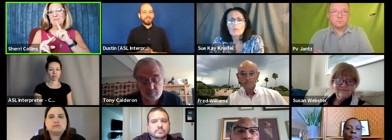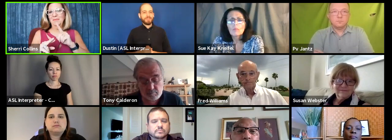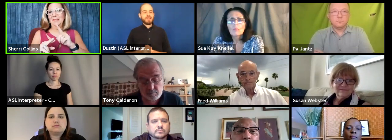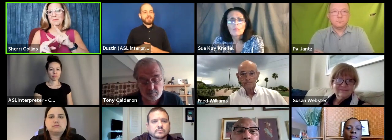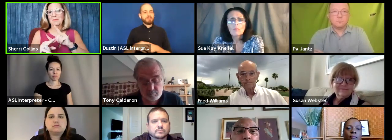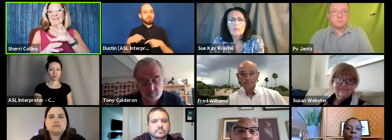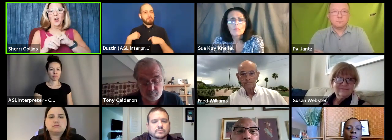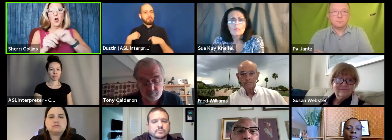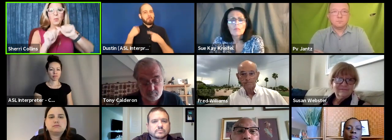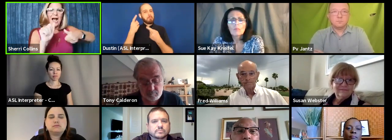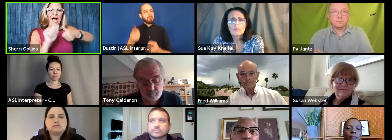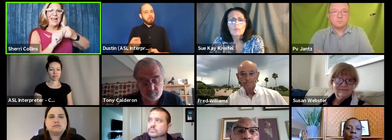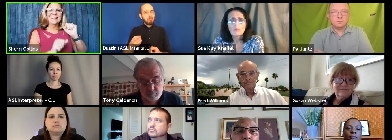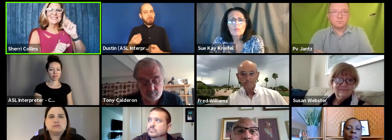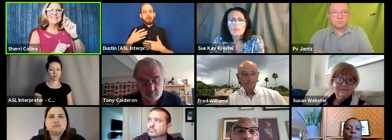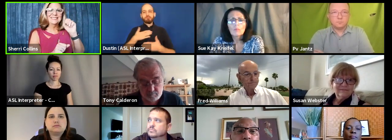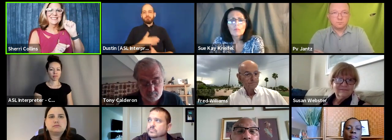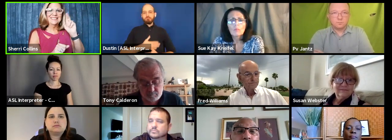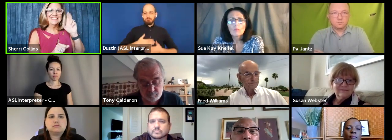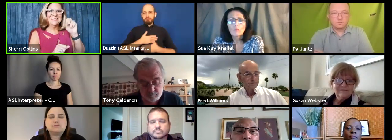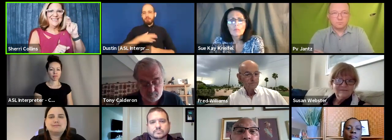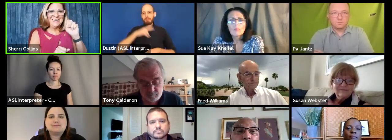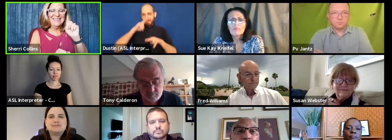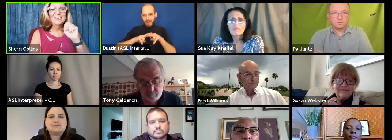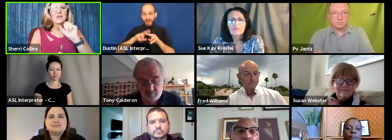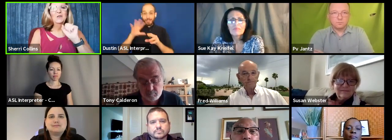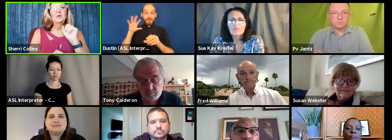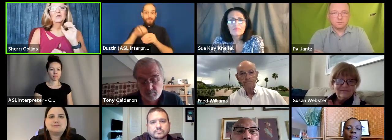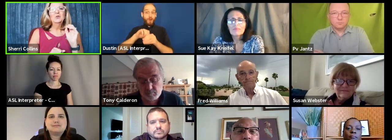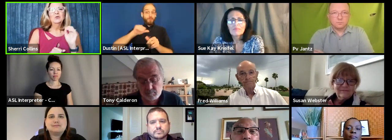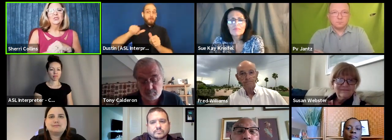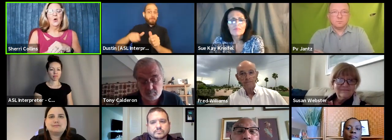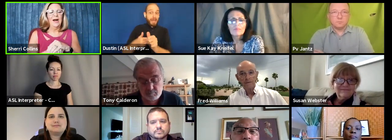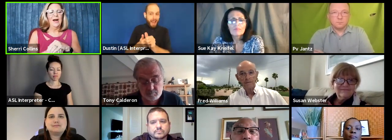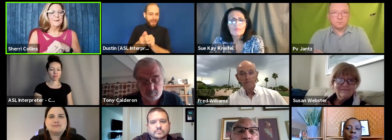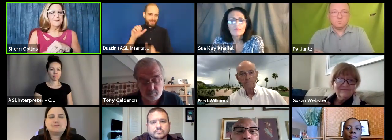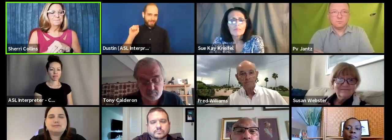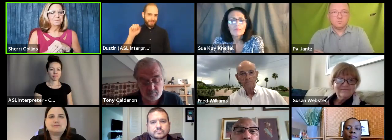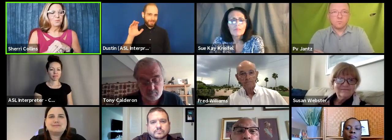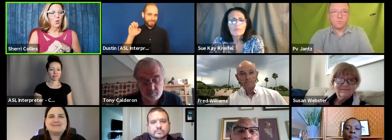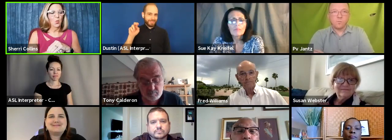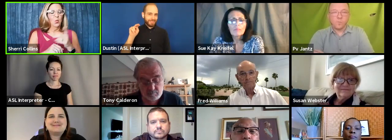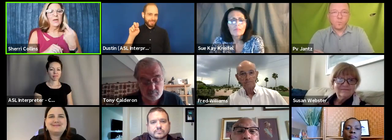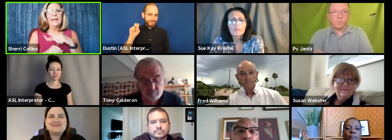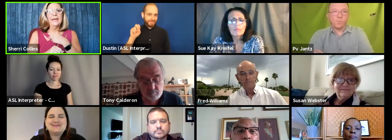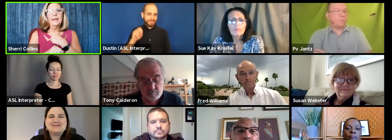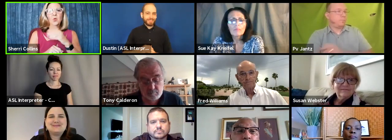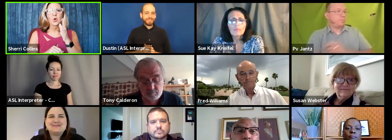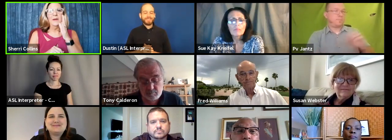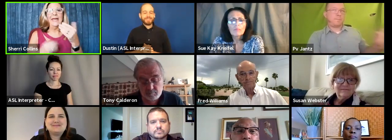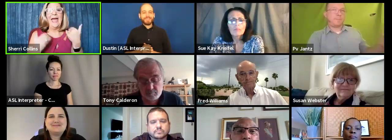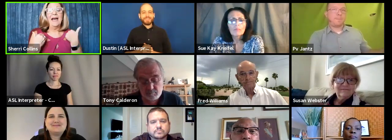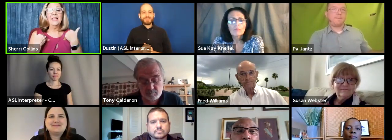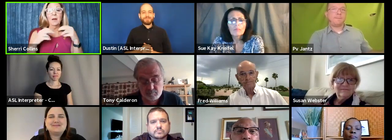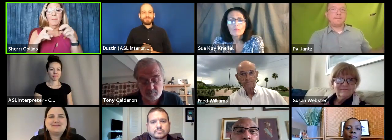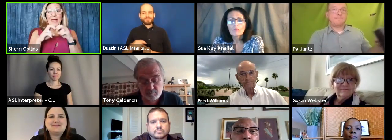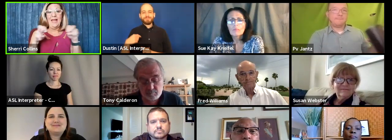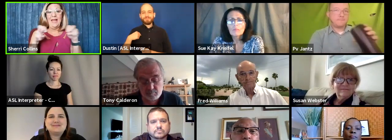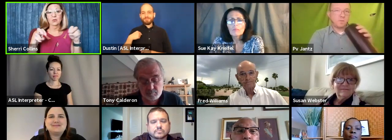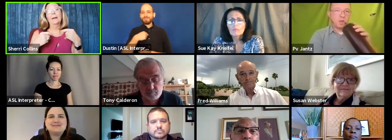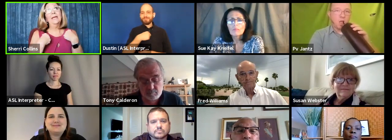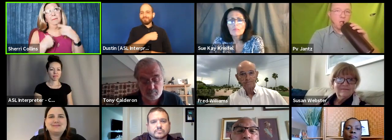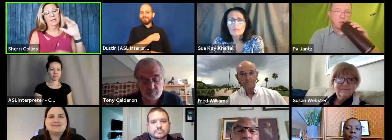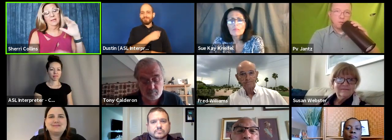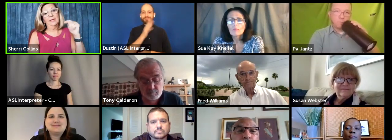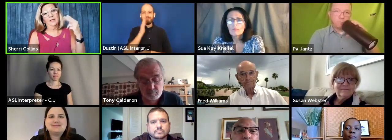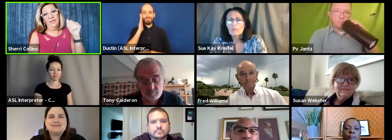fun being involved behind the scheme. So we will be having a